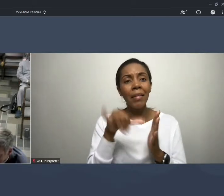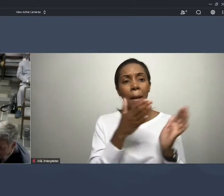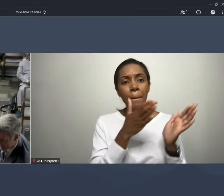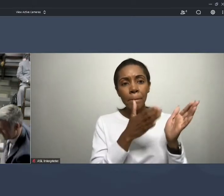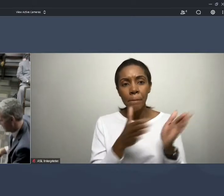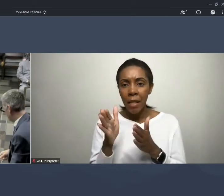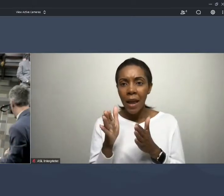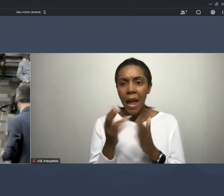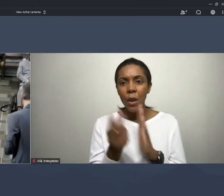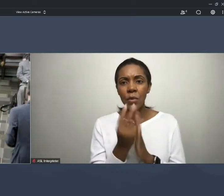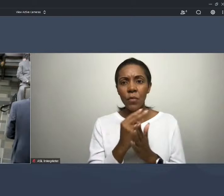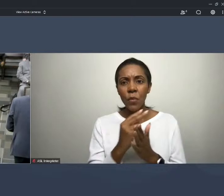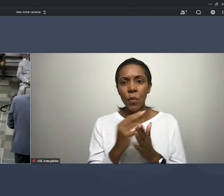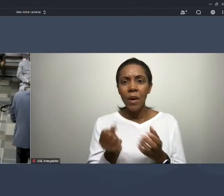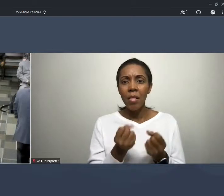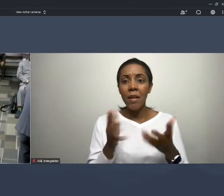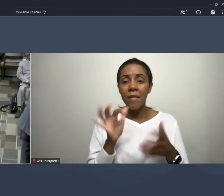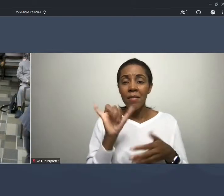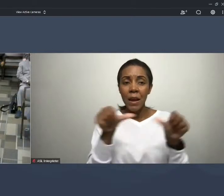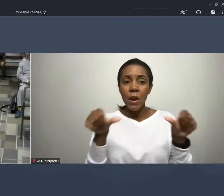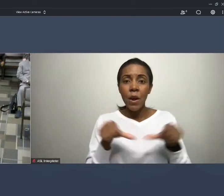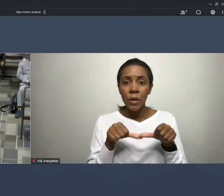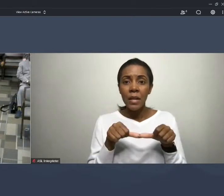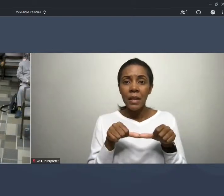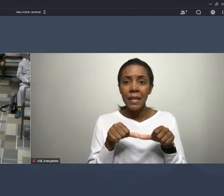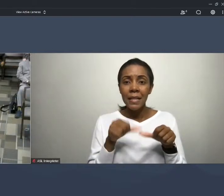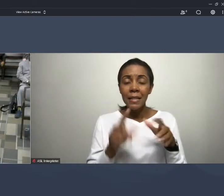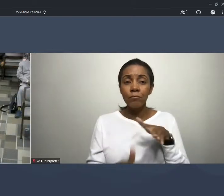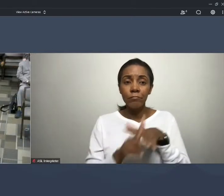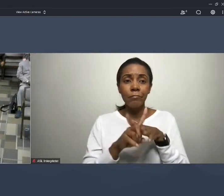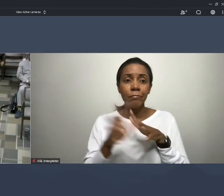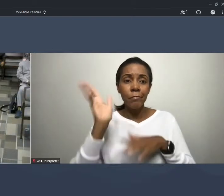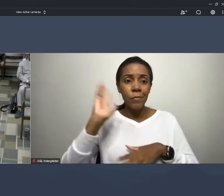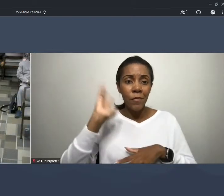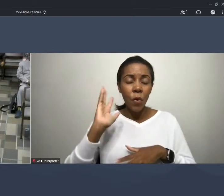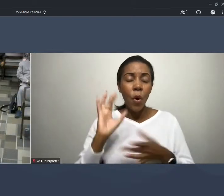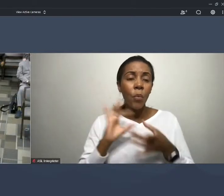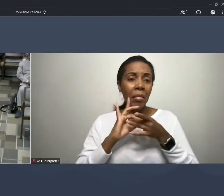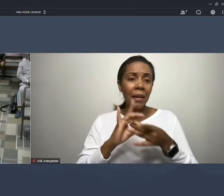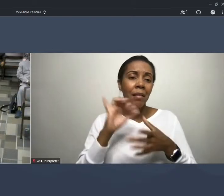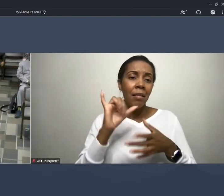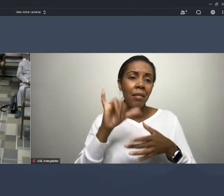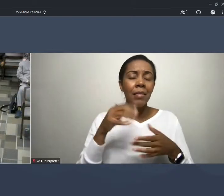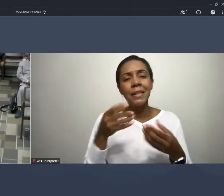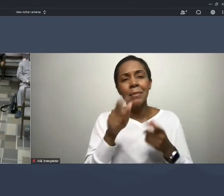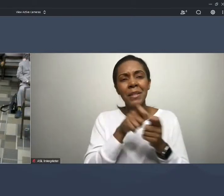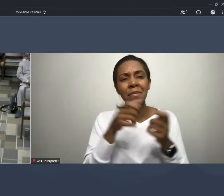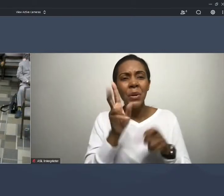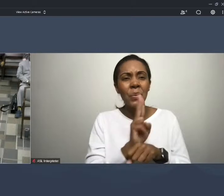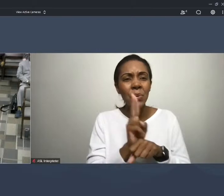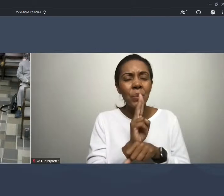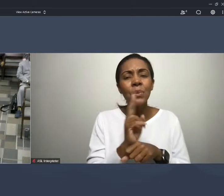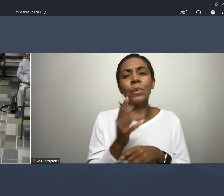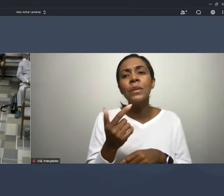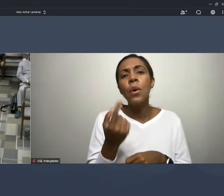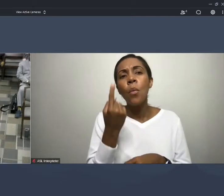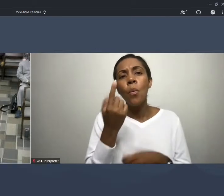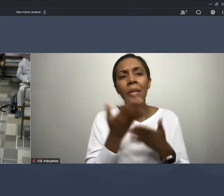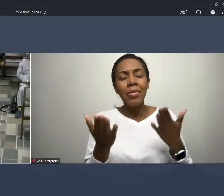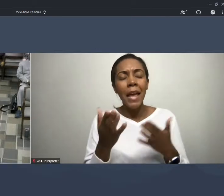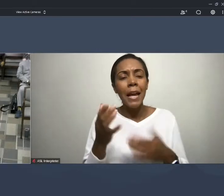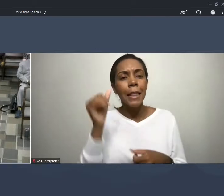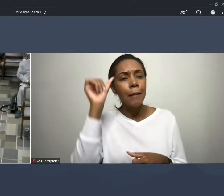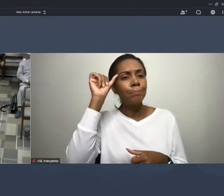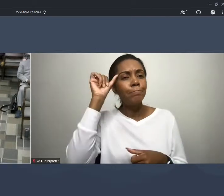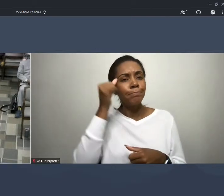reviewing a lot of the areas that had come up in the past related to these particular uses, one of the things that stuck with